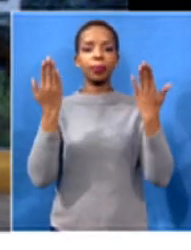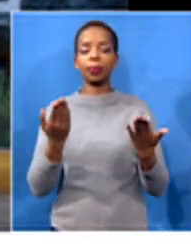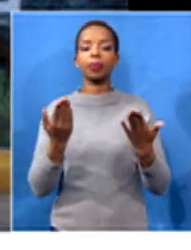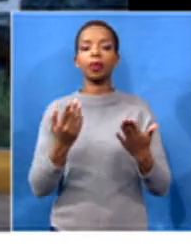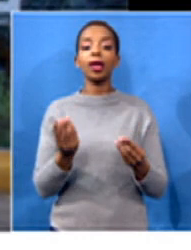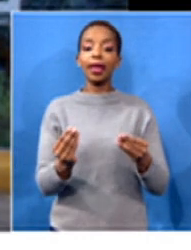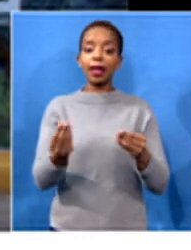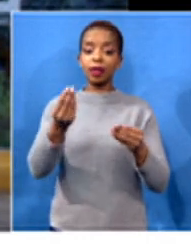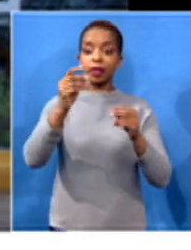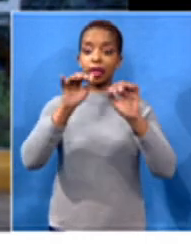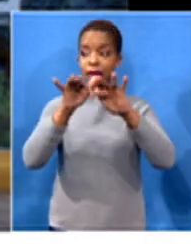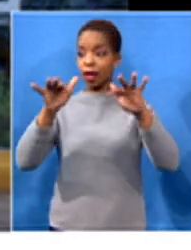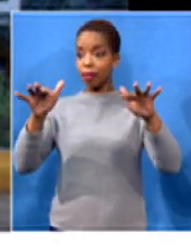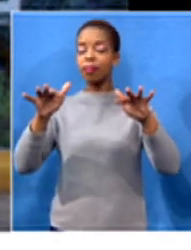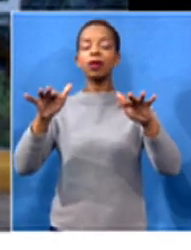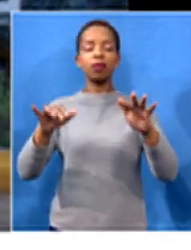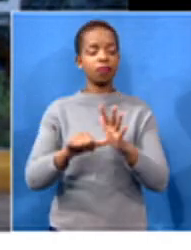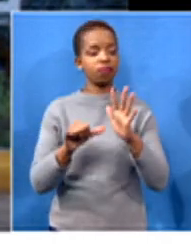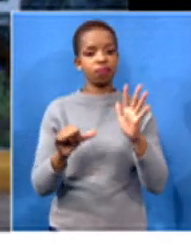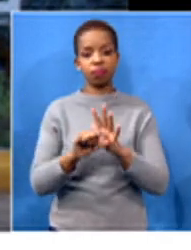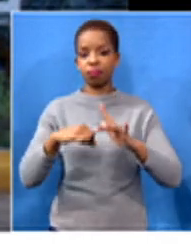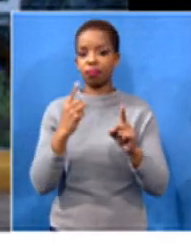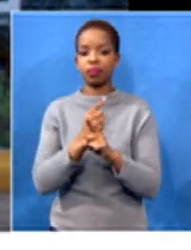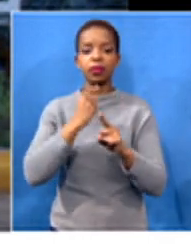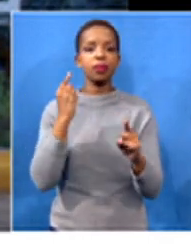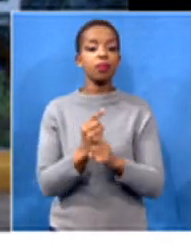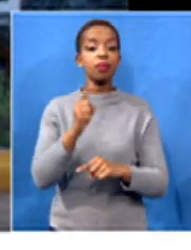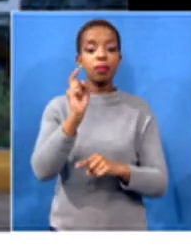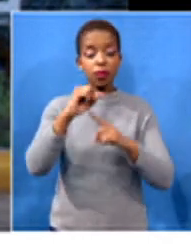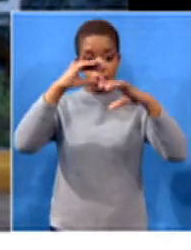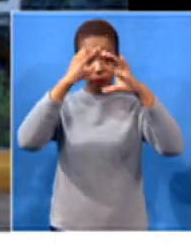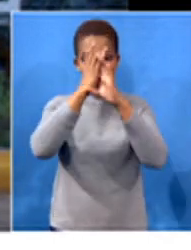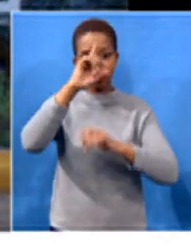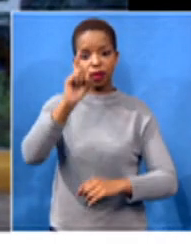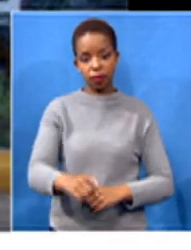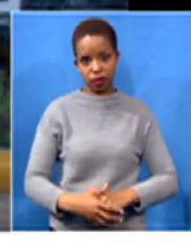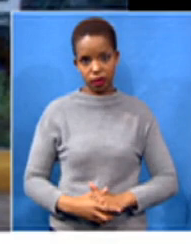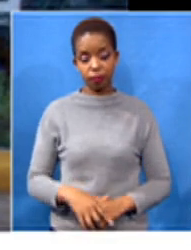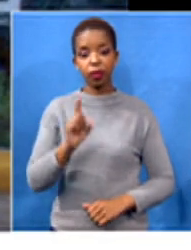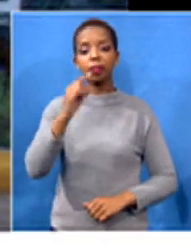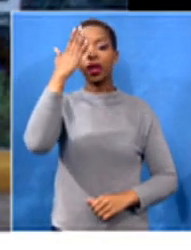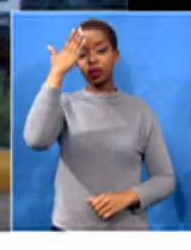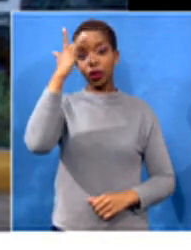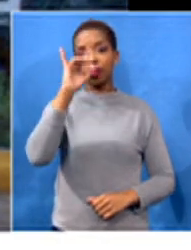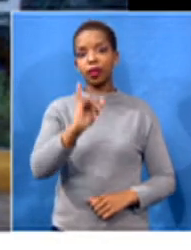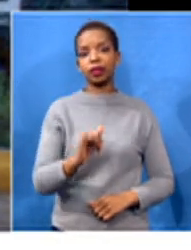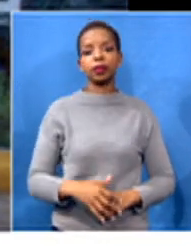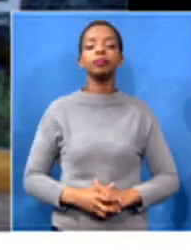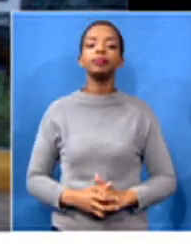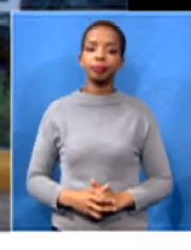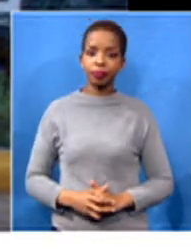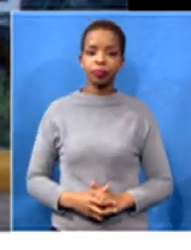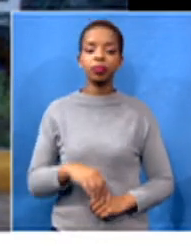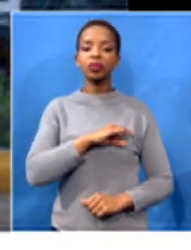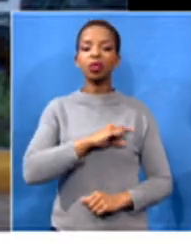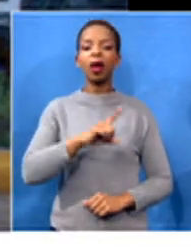it's always the most important thing that has to be focused on. There's just no doubt about it. Any country that wants to get ahead has to